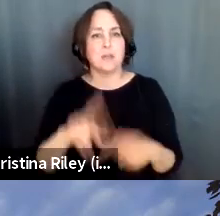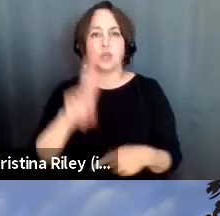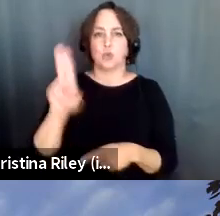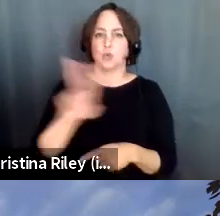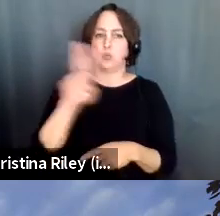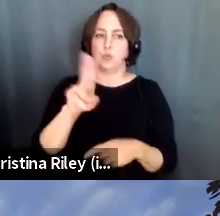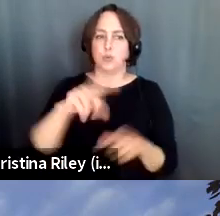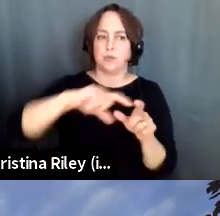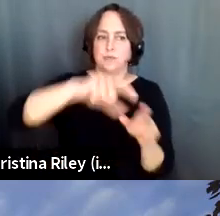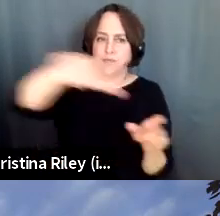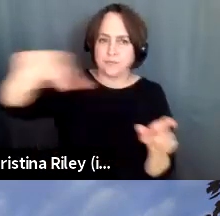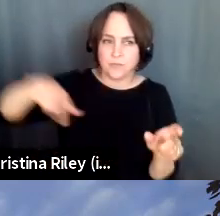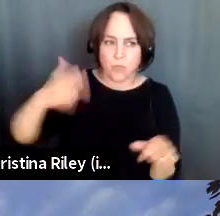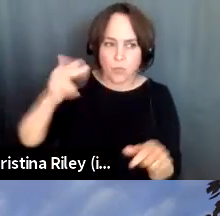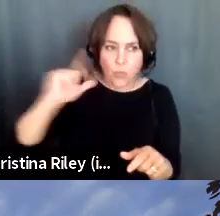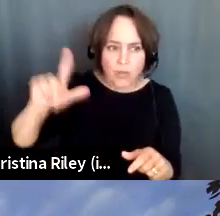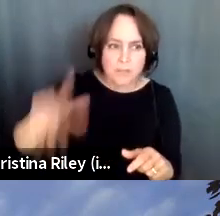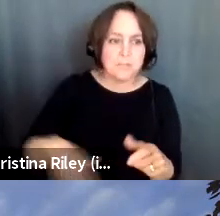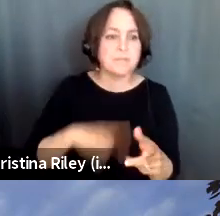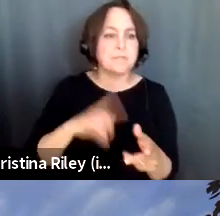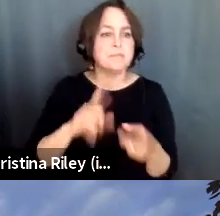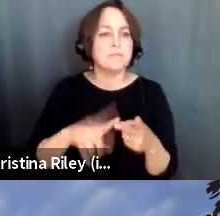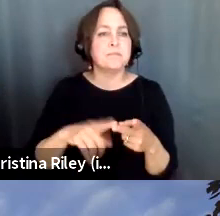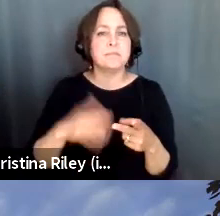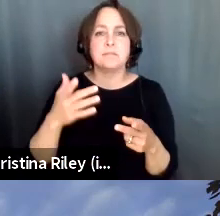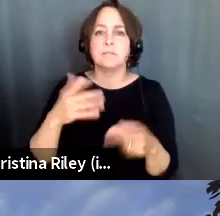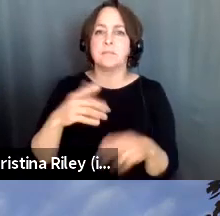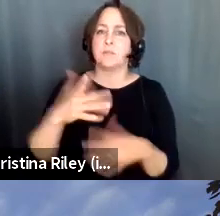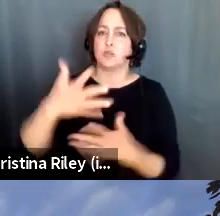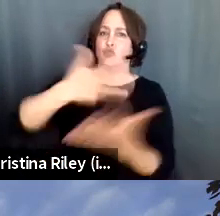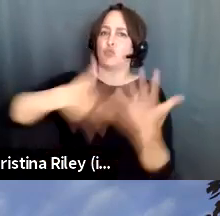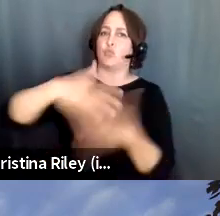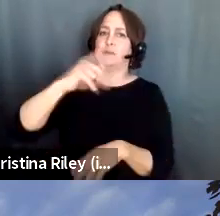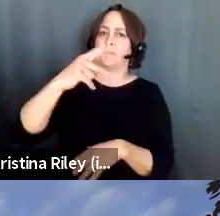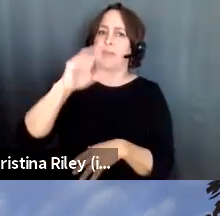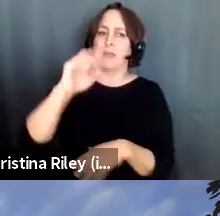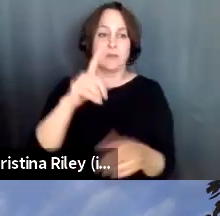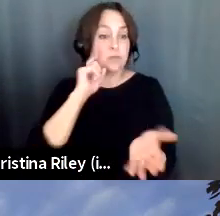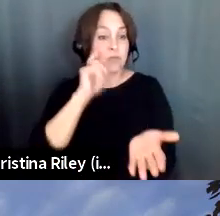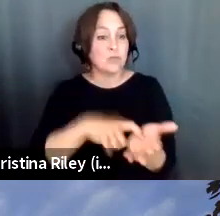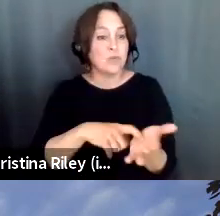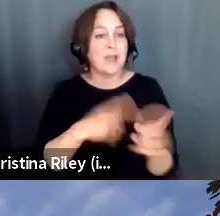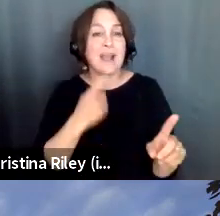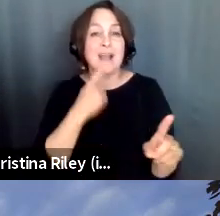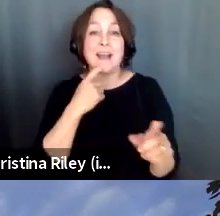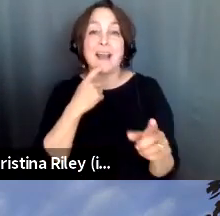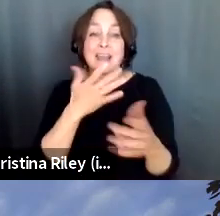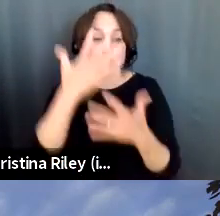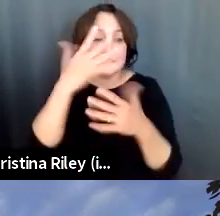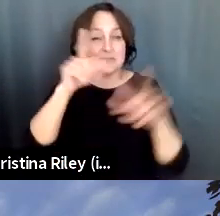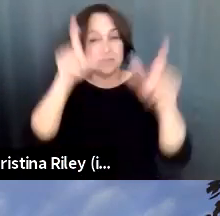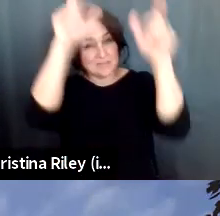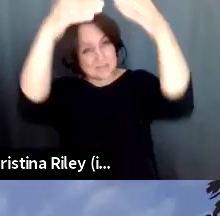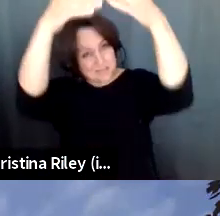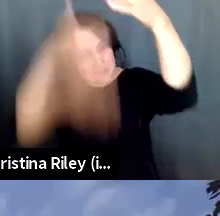and highlighting social spaces from the exterior. You can see that large glass block in the middle of the